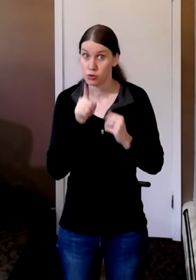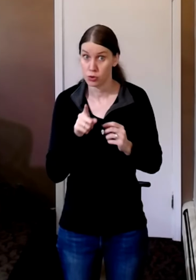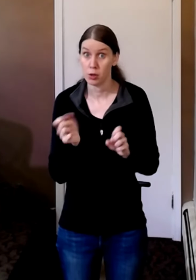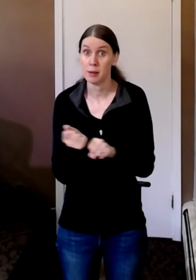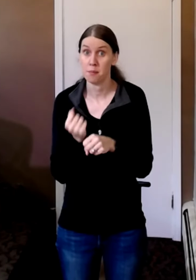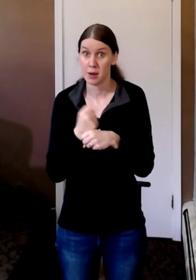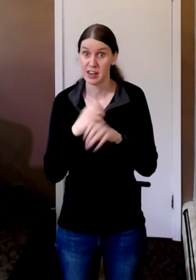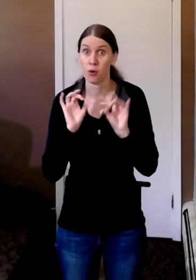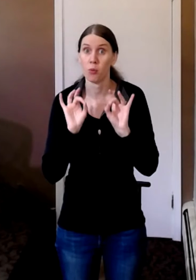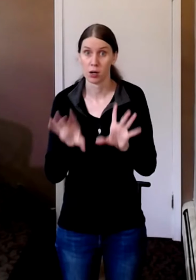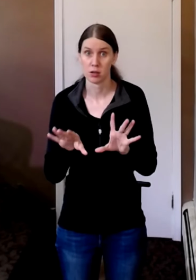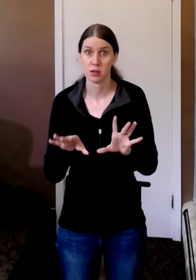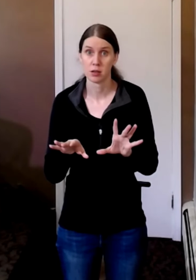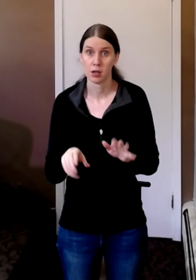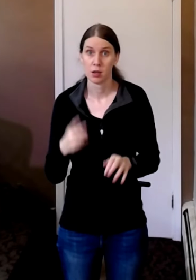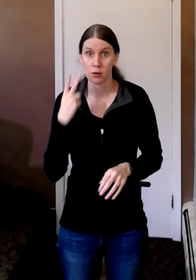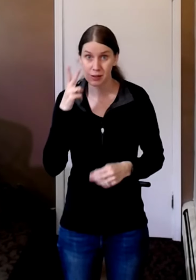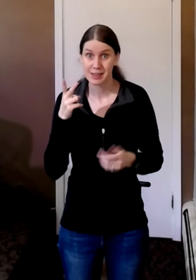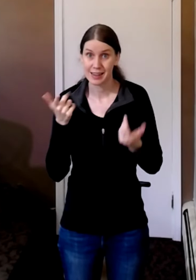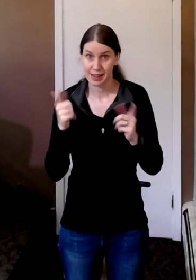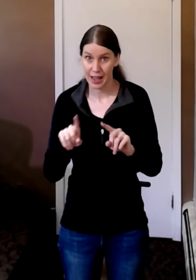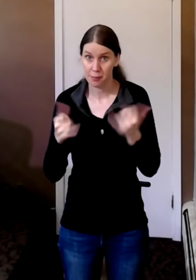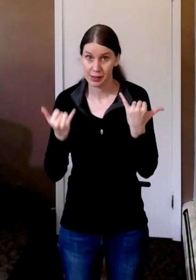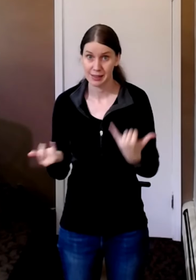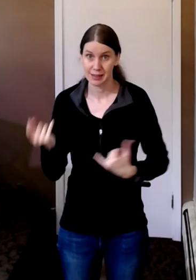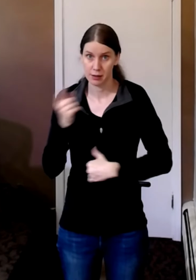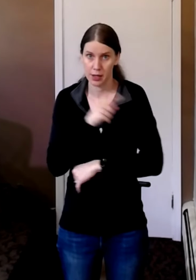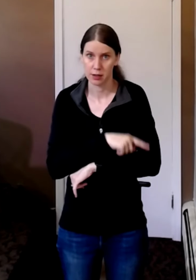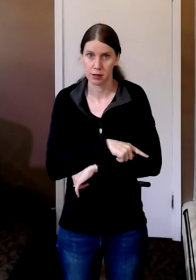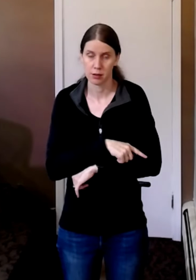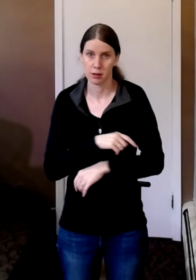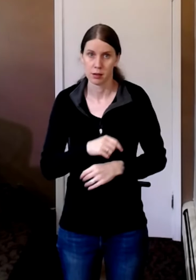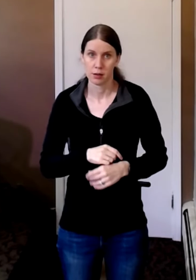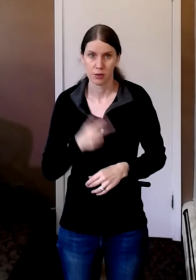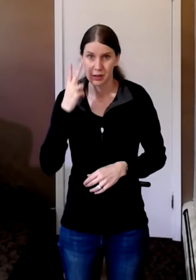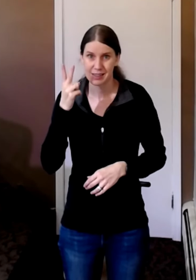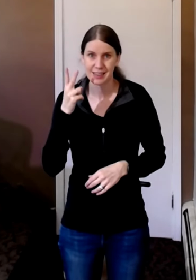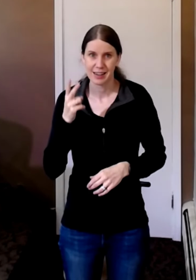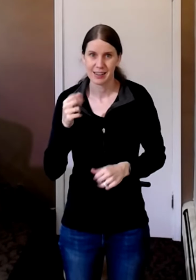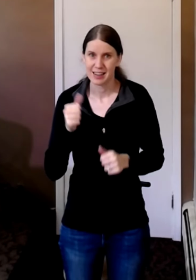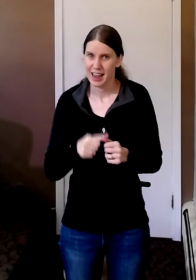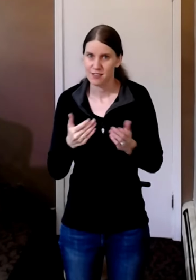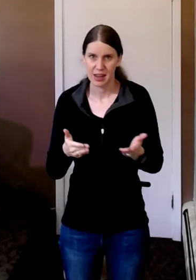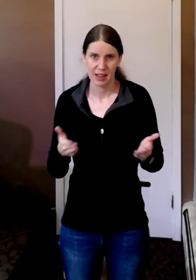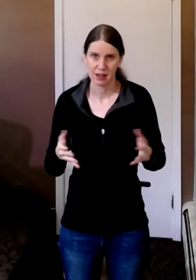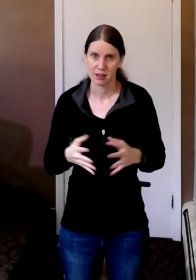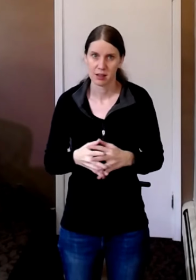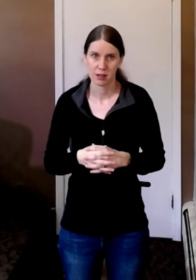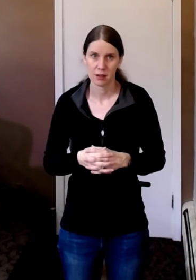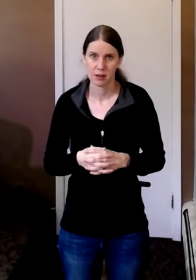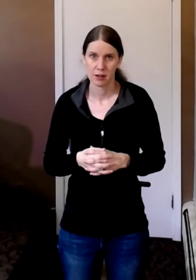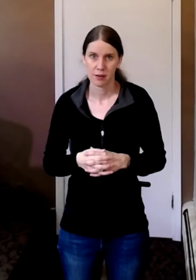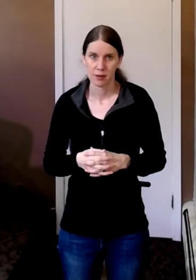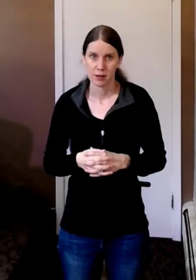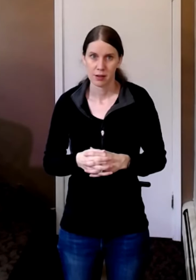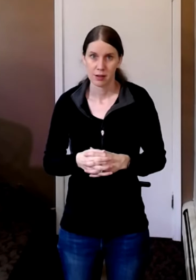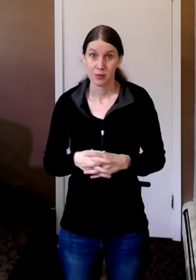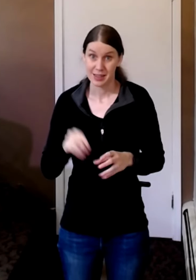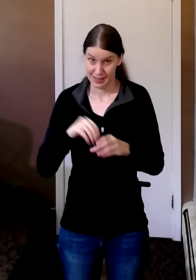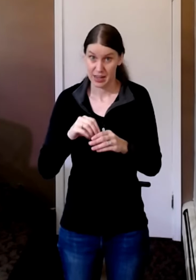and take over, and we're seeing it even today. We see it in everything. We see it